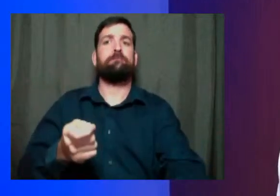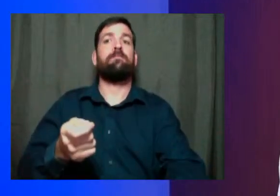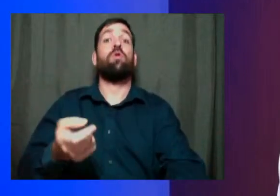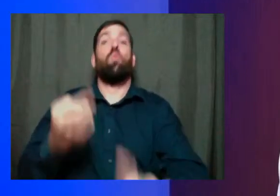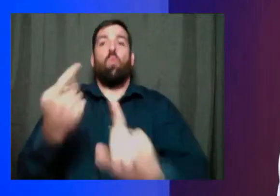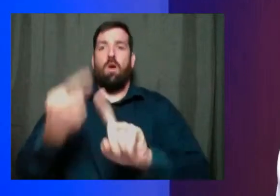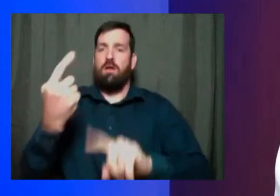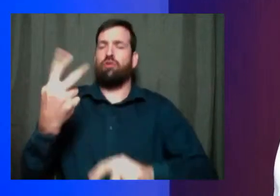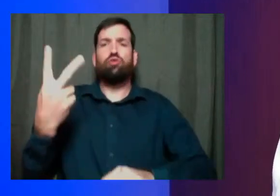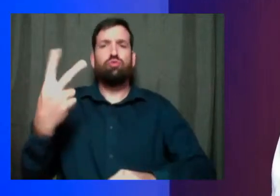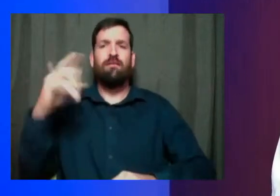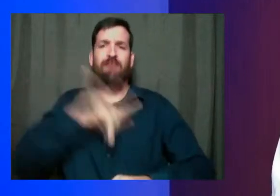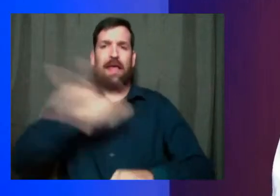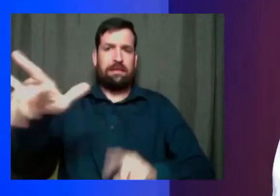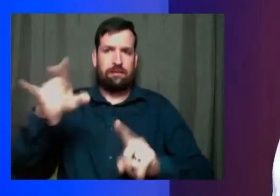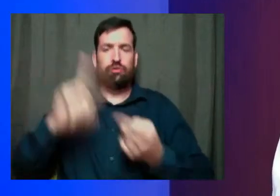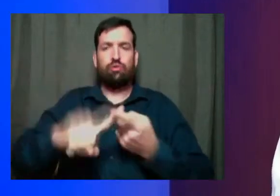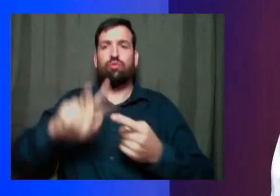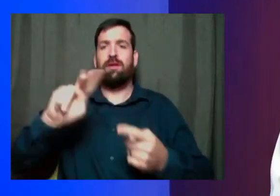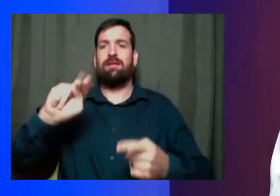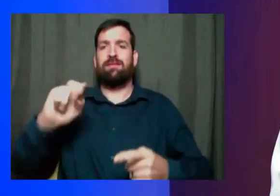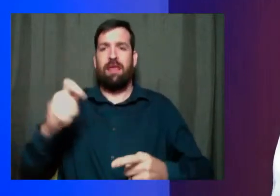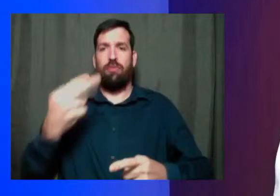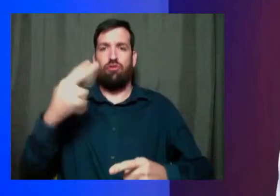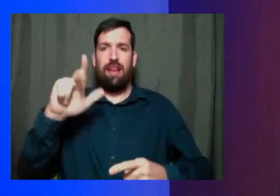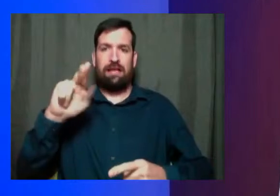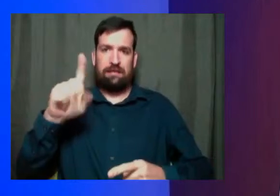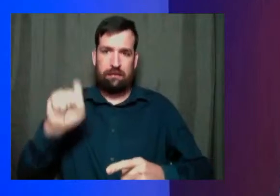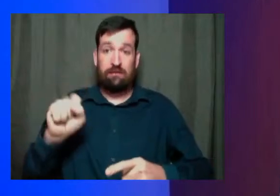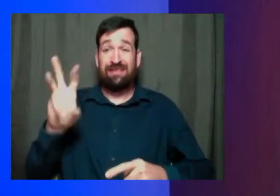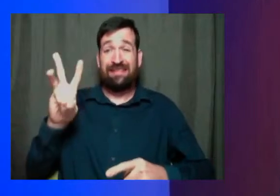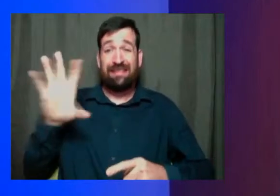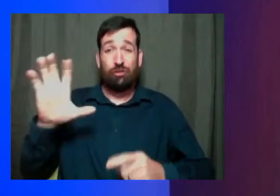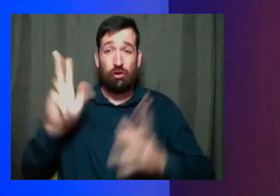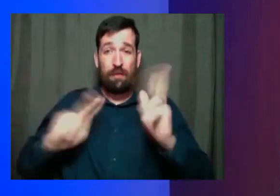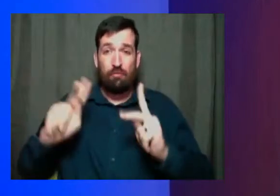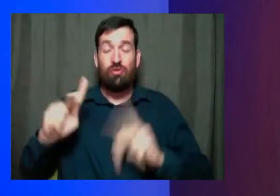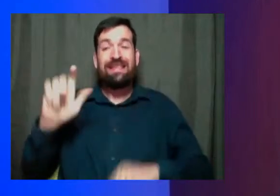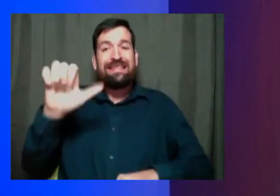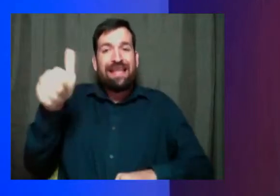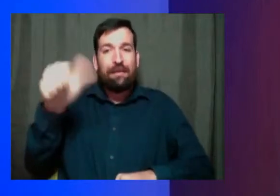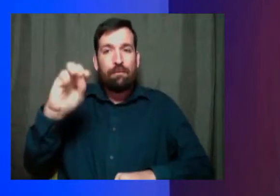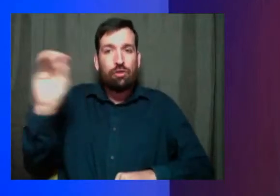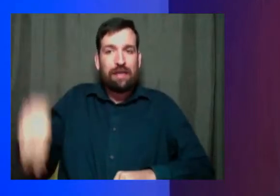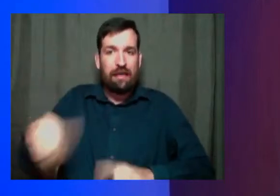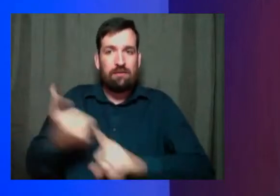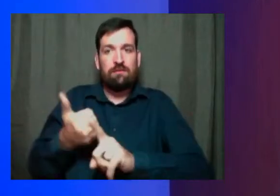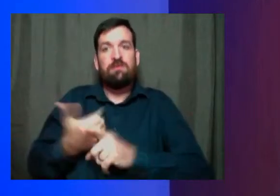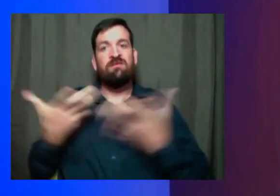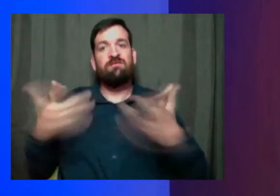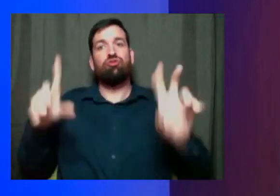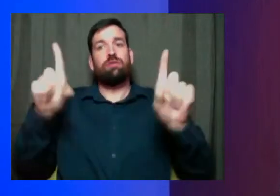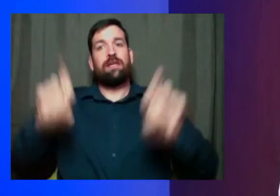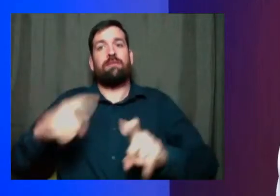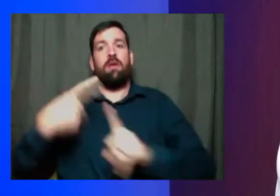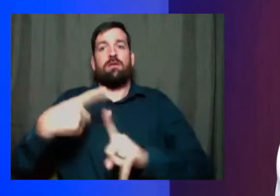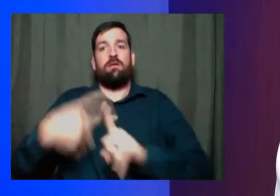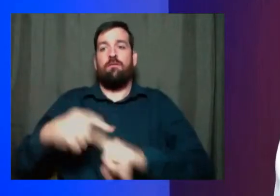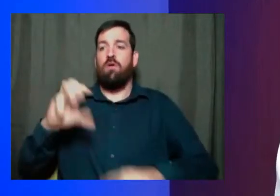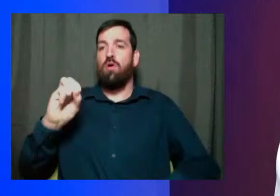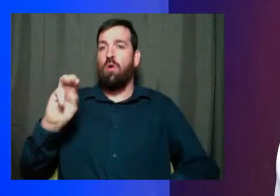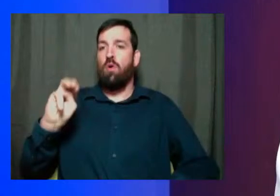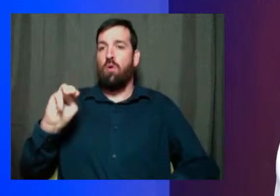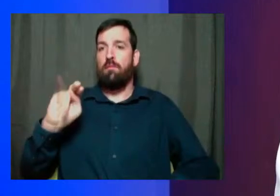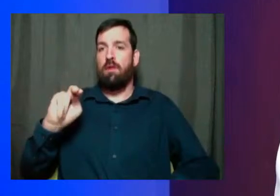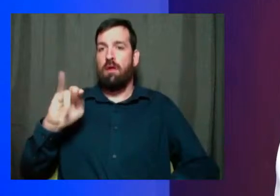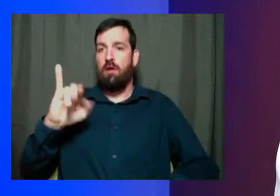went to the Netherlands. They had 600 plus people on them. 10% of those passengers have now tested positive for the Omicron variant. There are